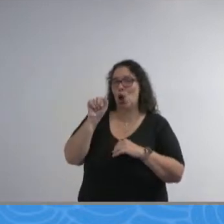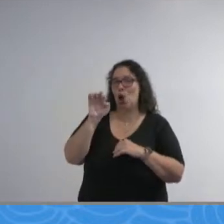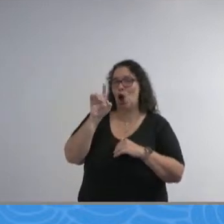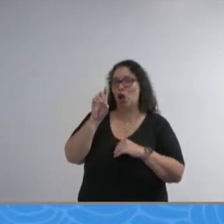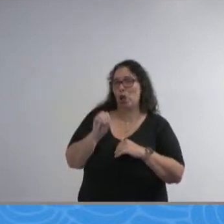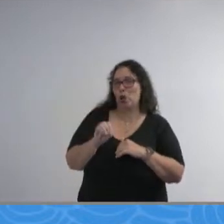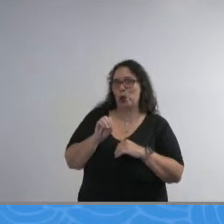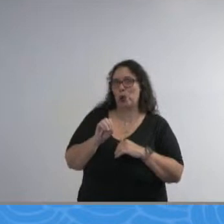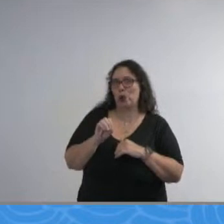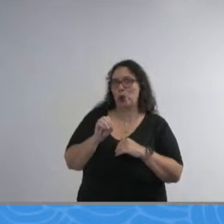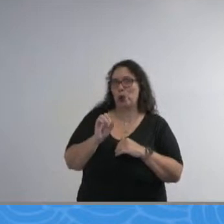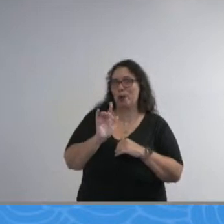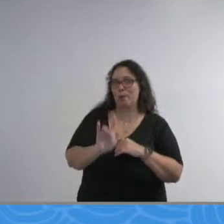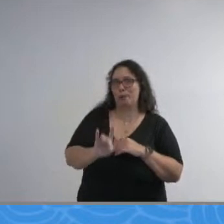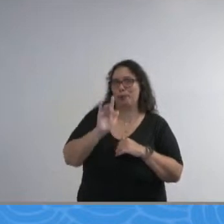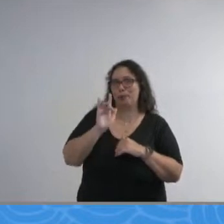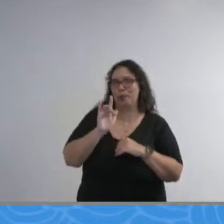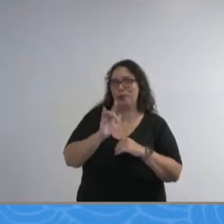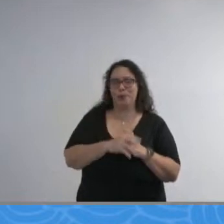Try to turn that off.